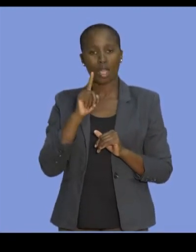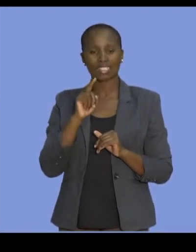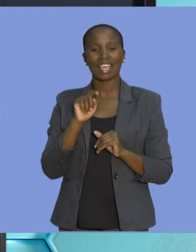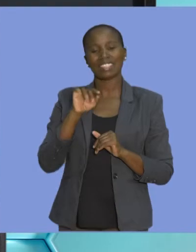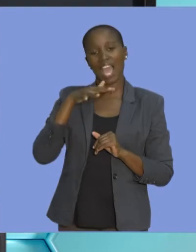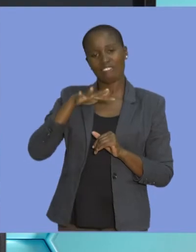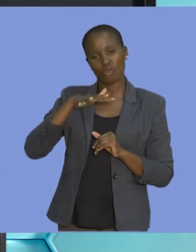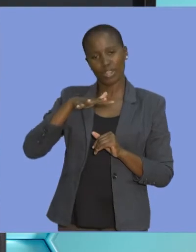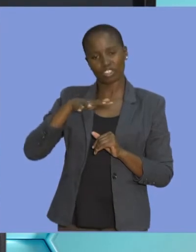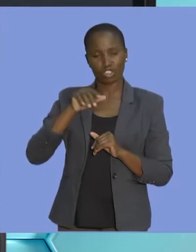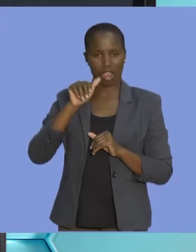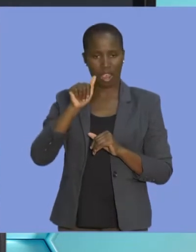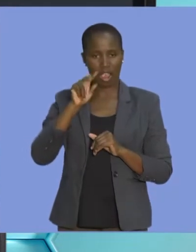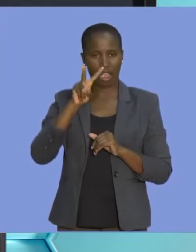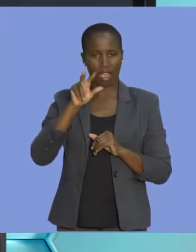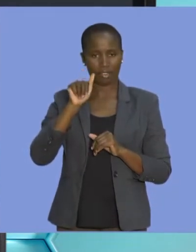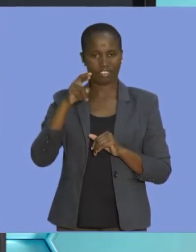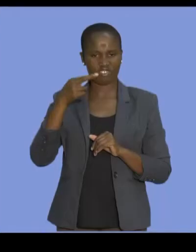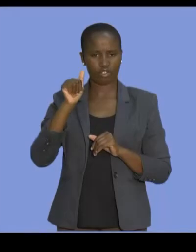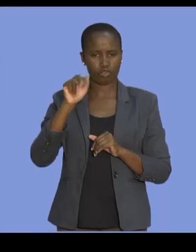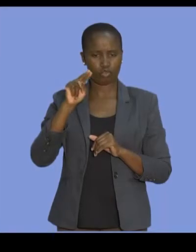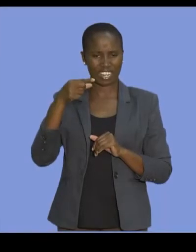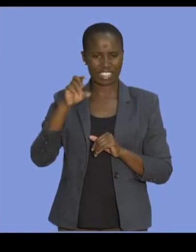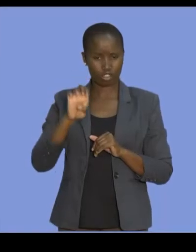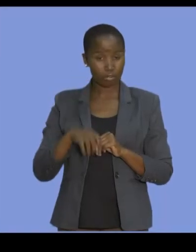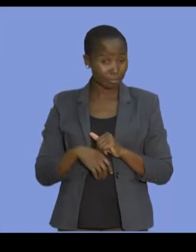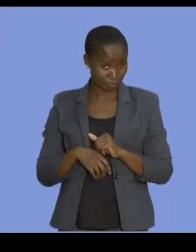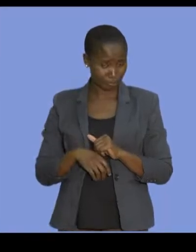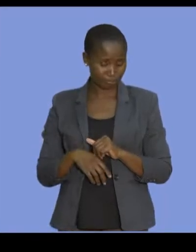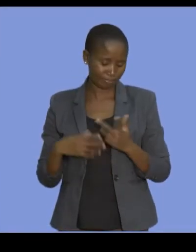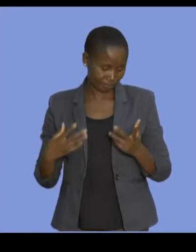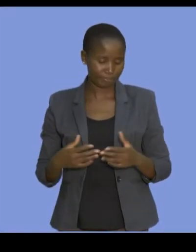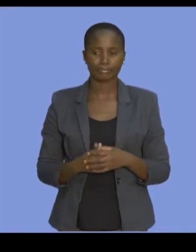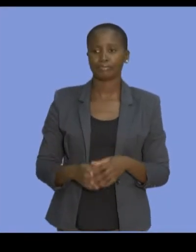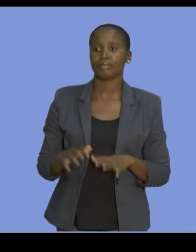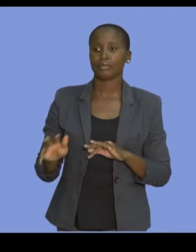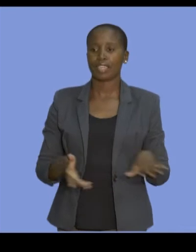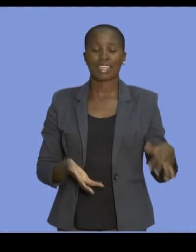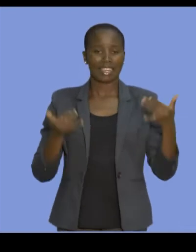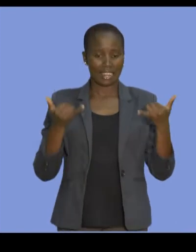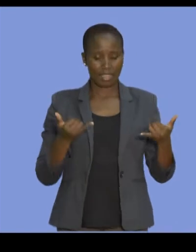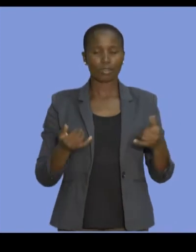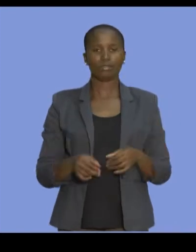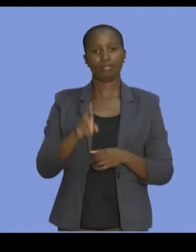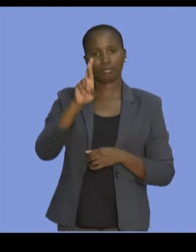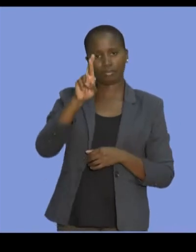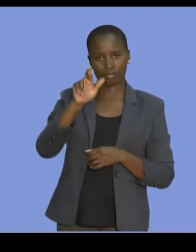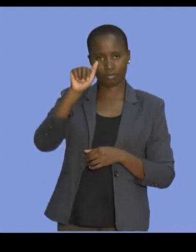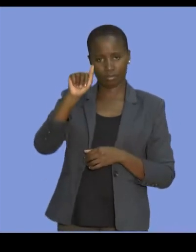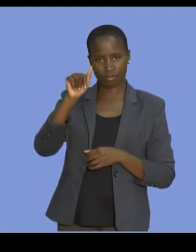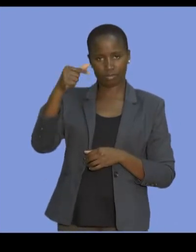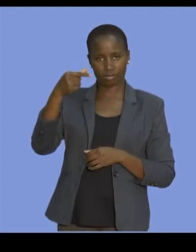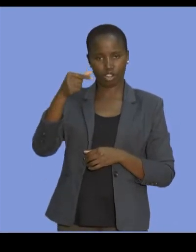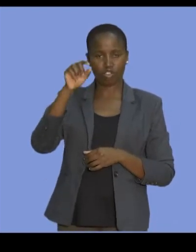country. Okay. Now, let's look at the range. So the